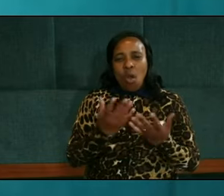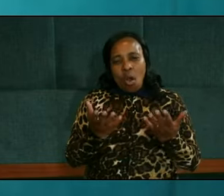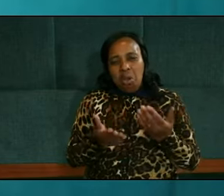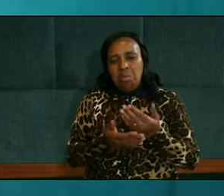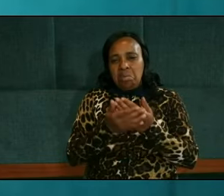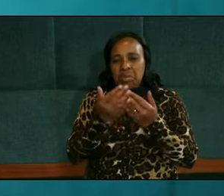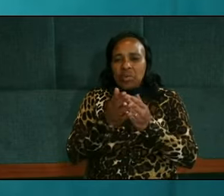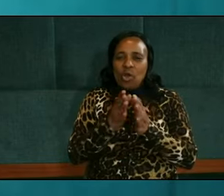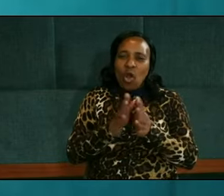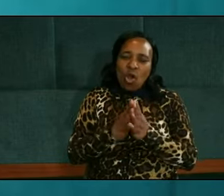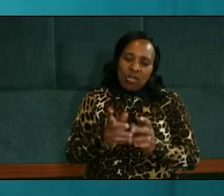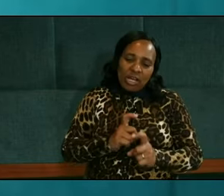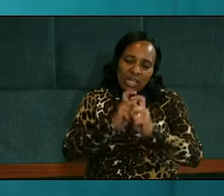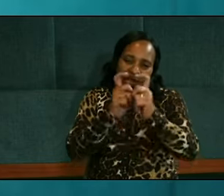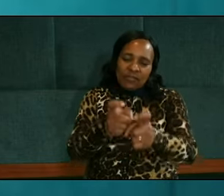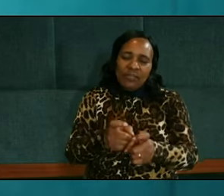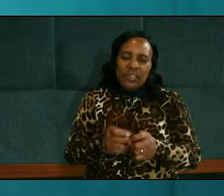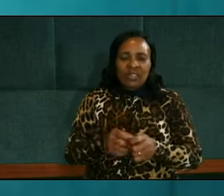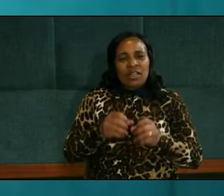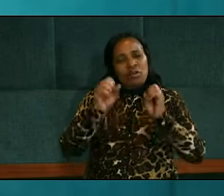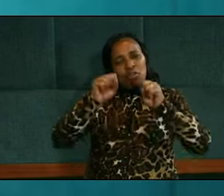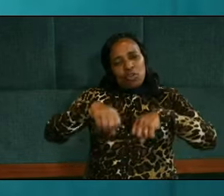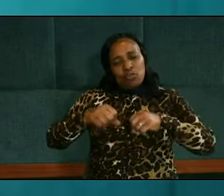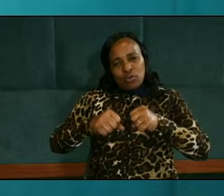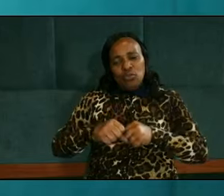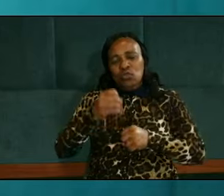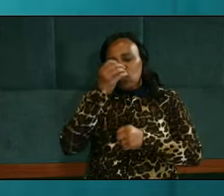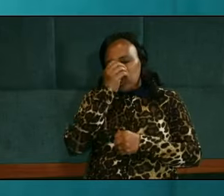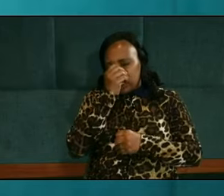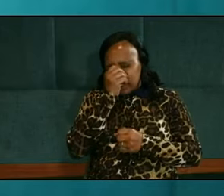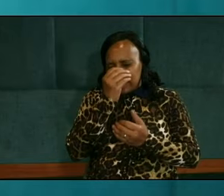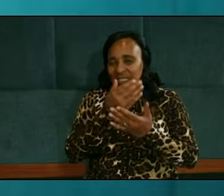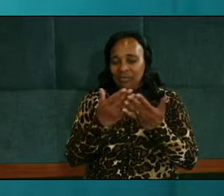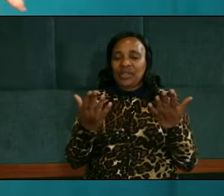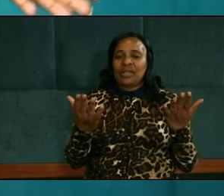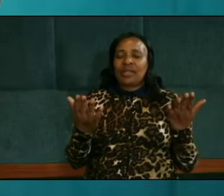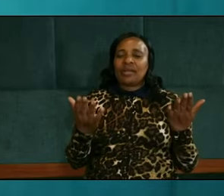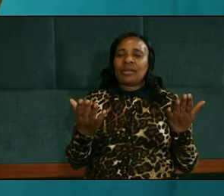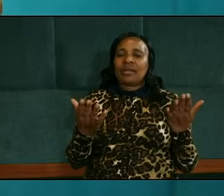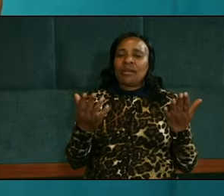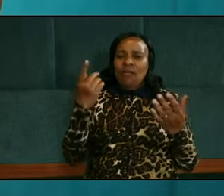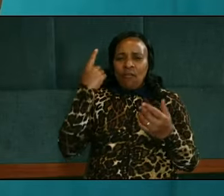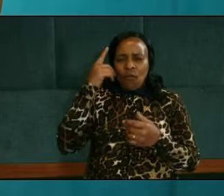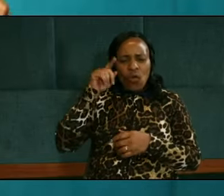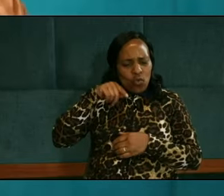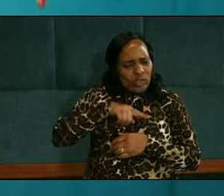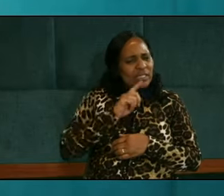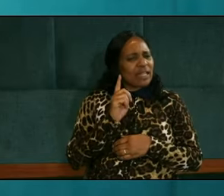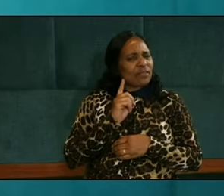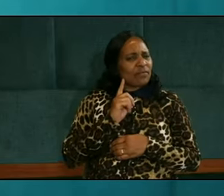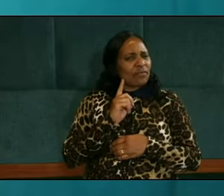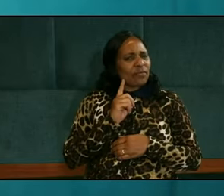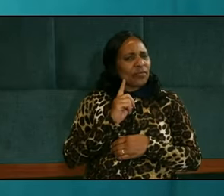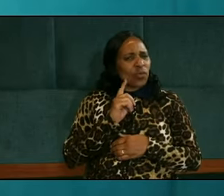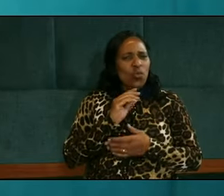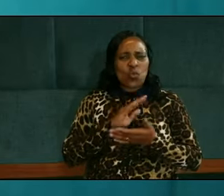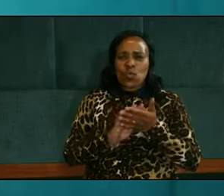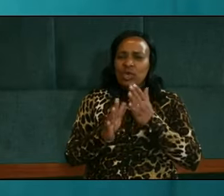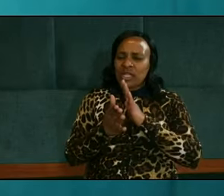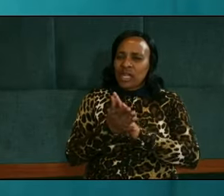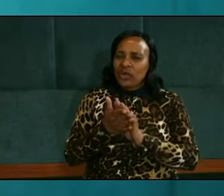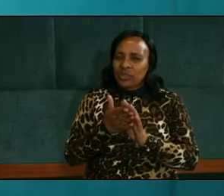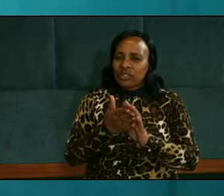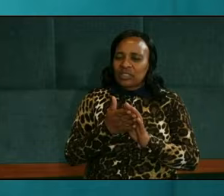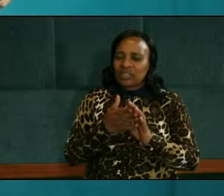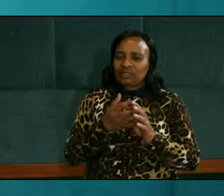mentorship or motivation, sort of? Yeah, admiration. Is it possible to wish something for yourself without being